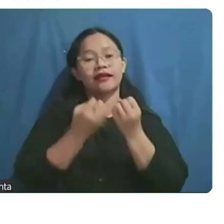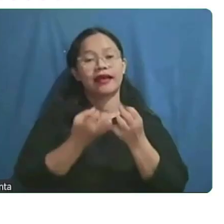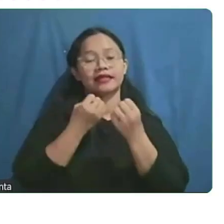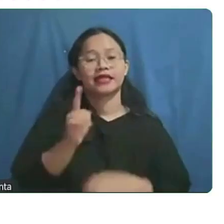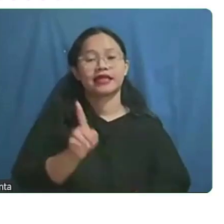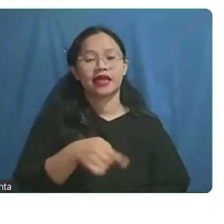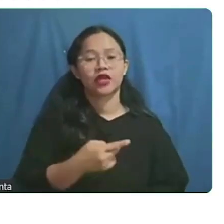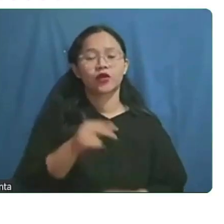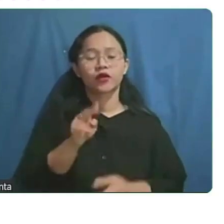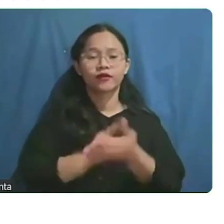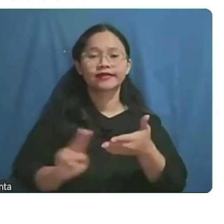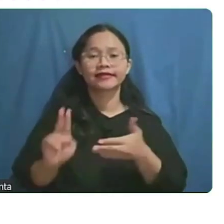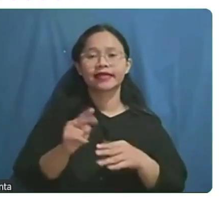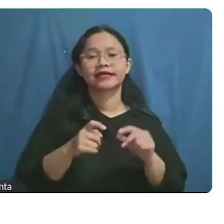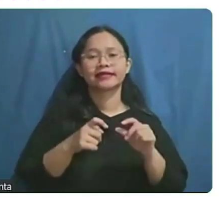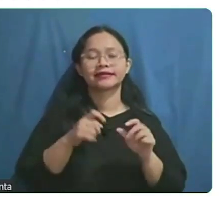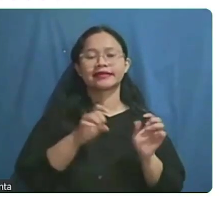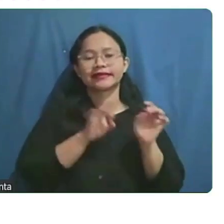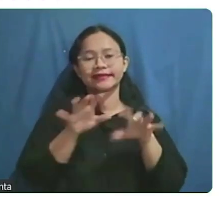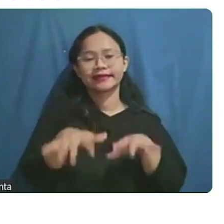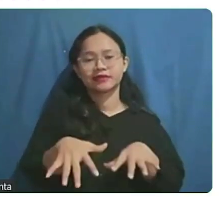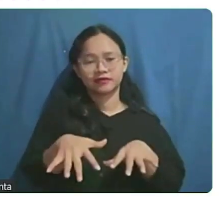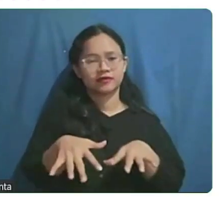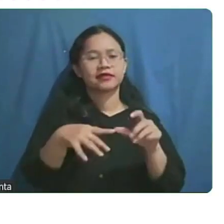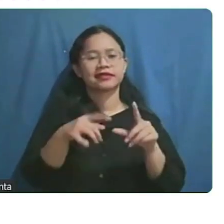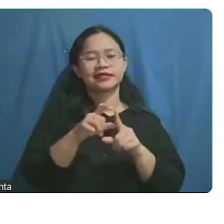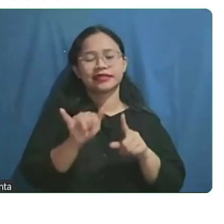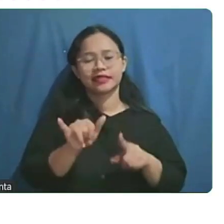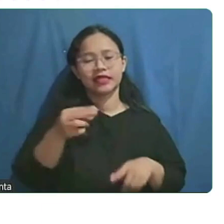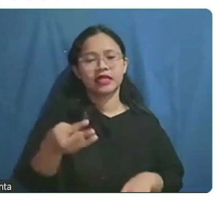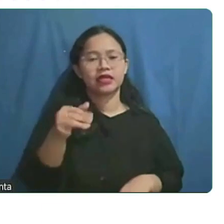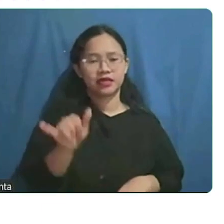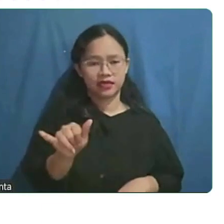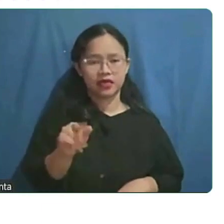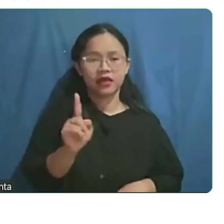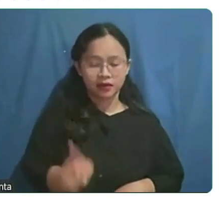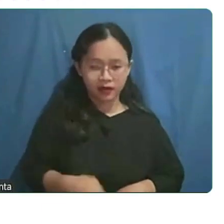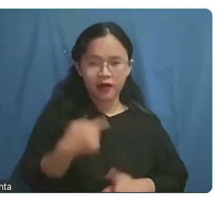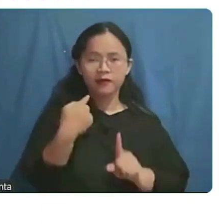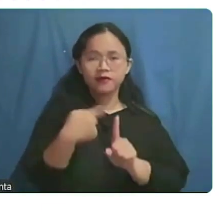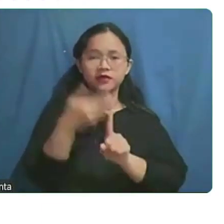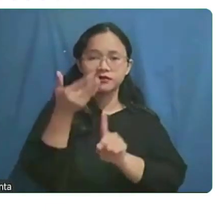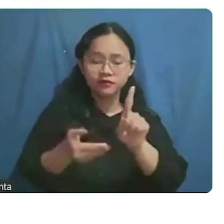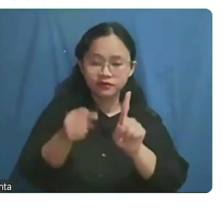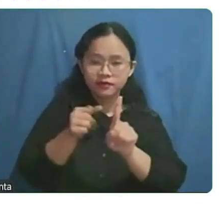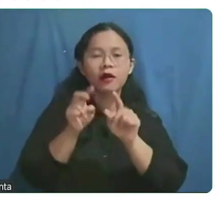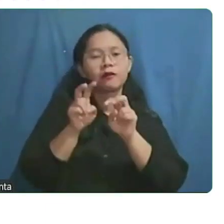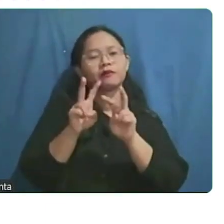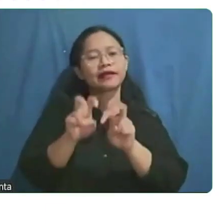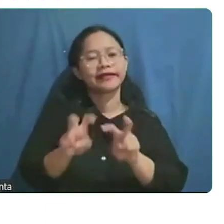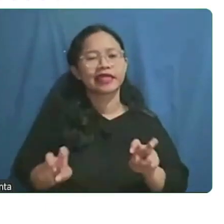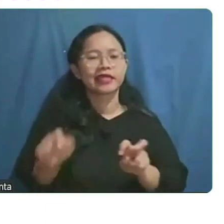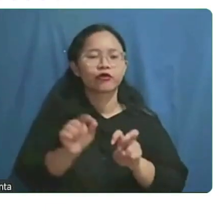is a chief investigator in the Healthy Environments and Lives Network, HIL Network, and